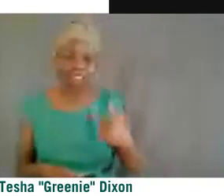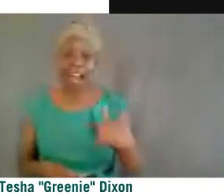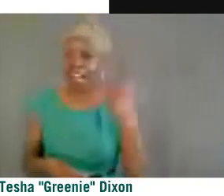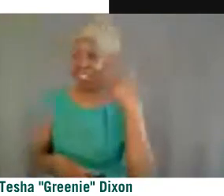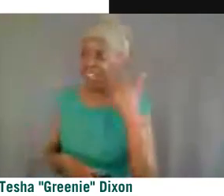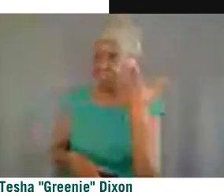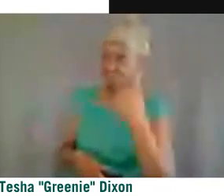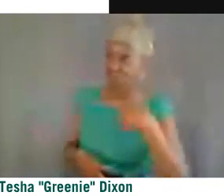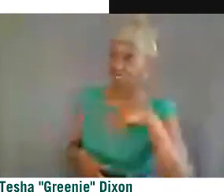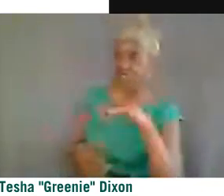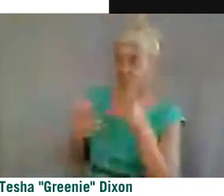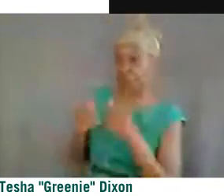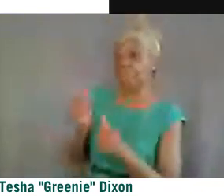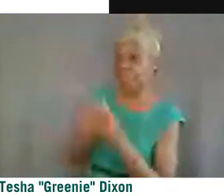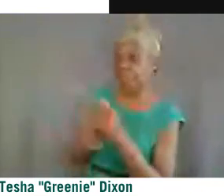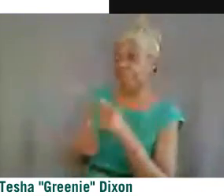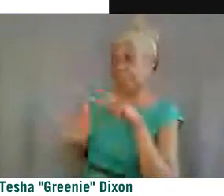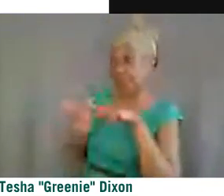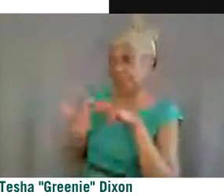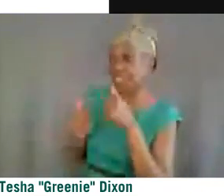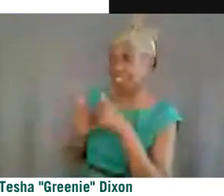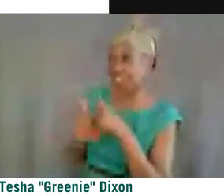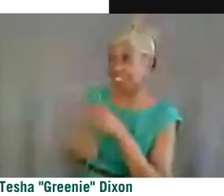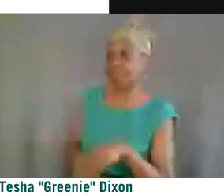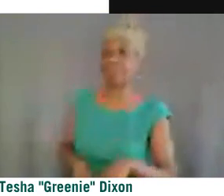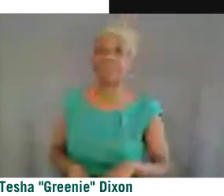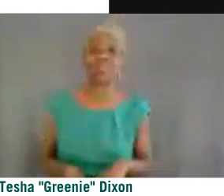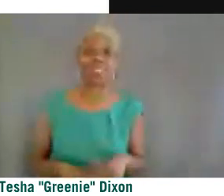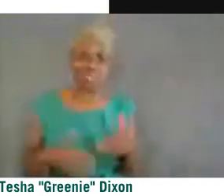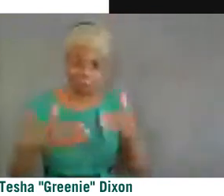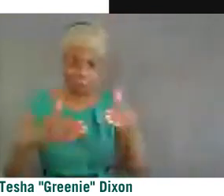games. Step away.